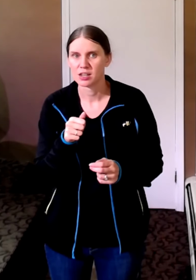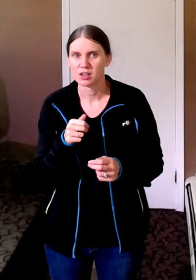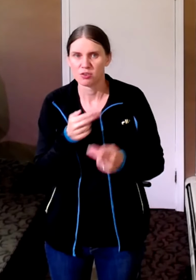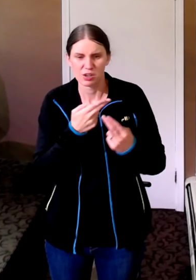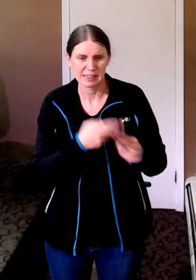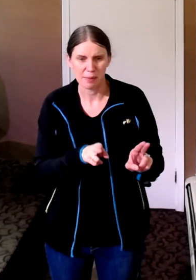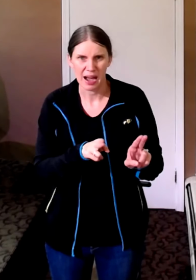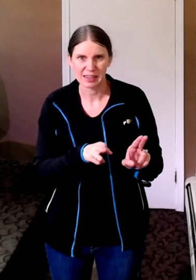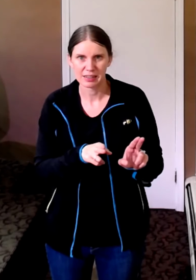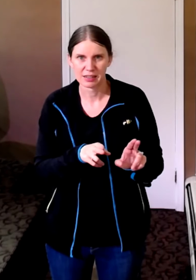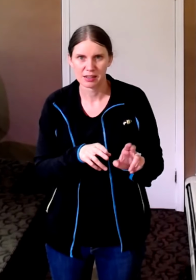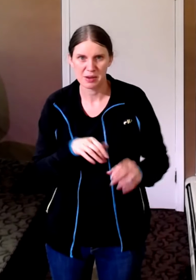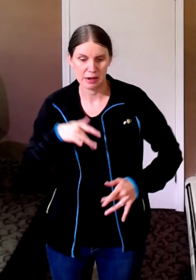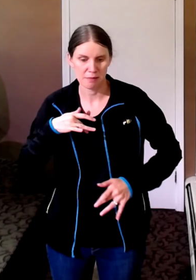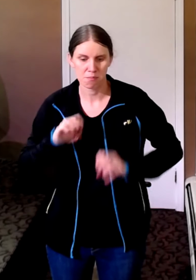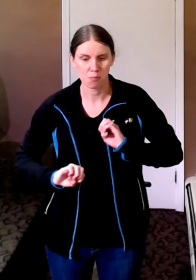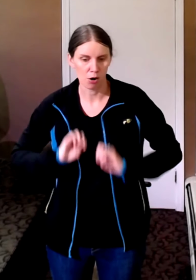reactionary.